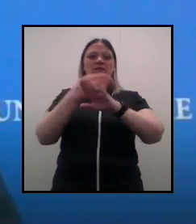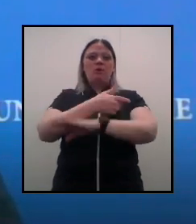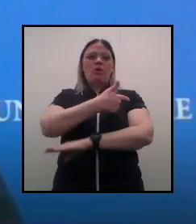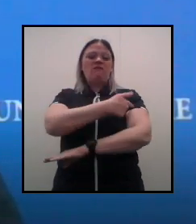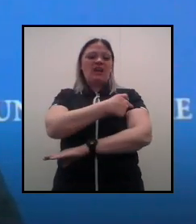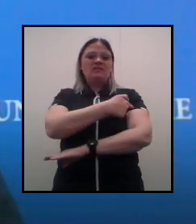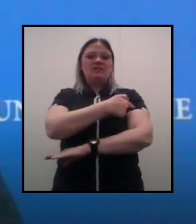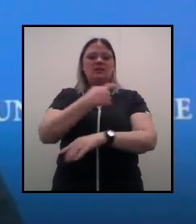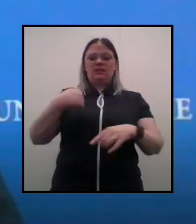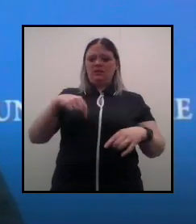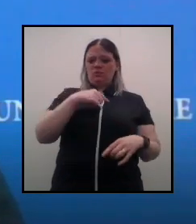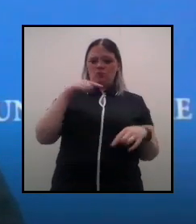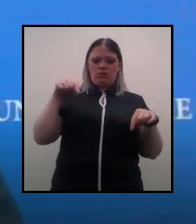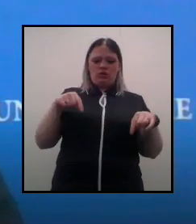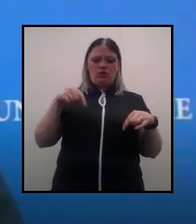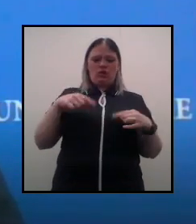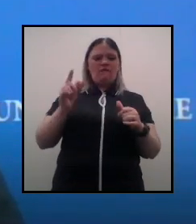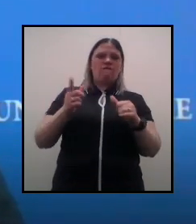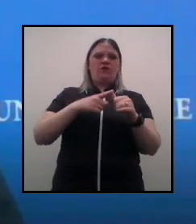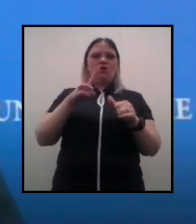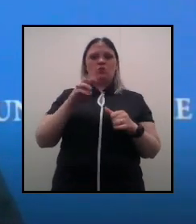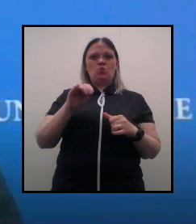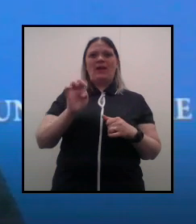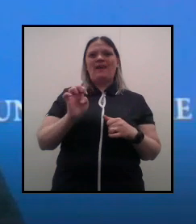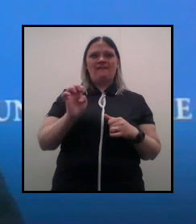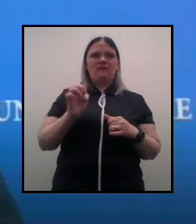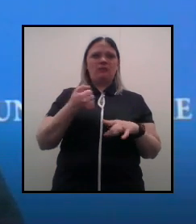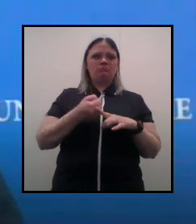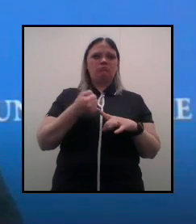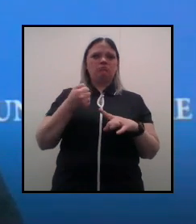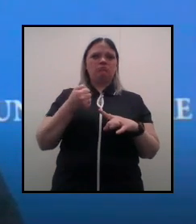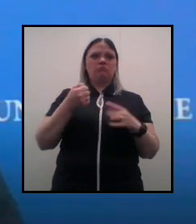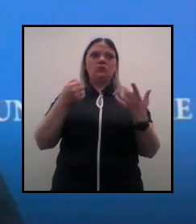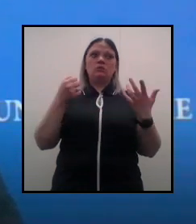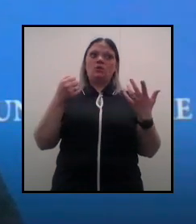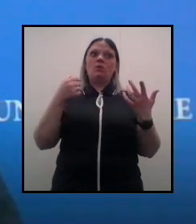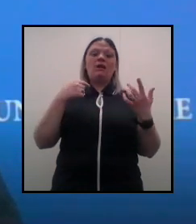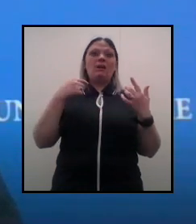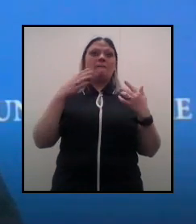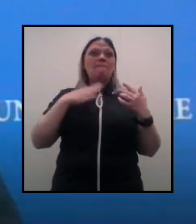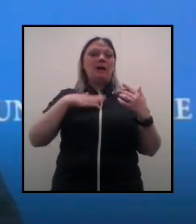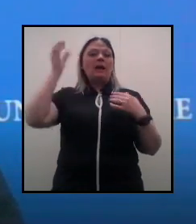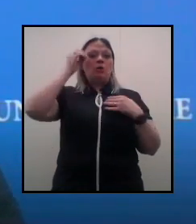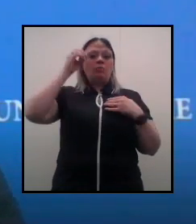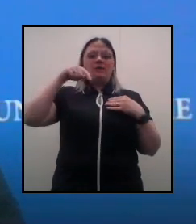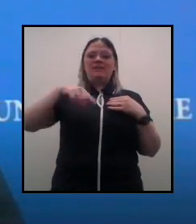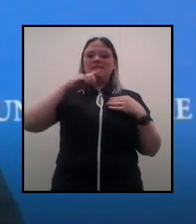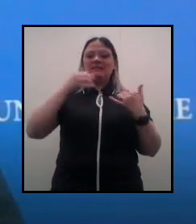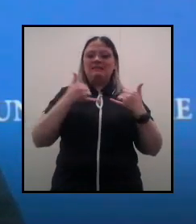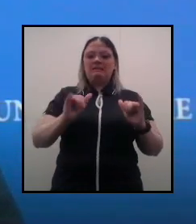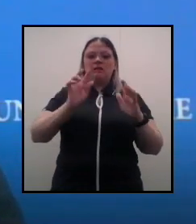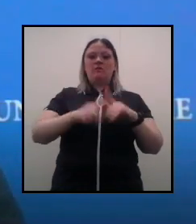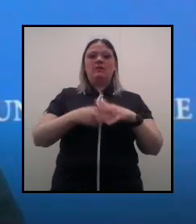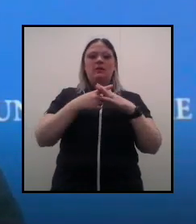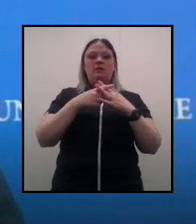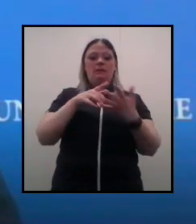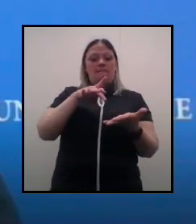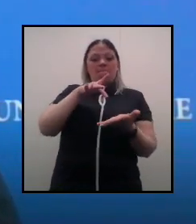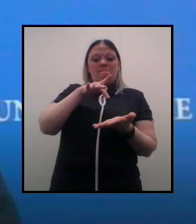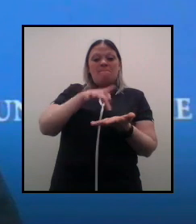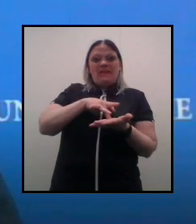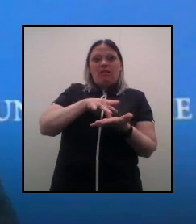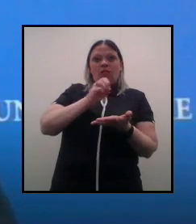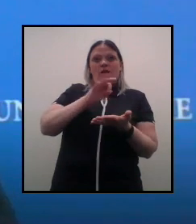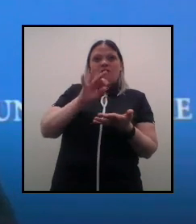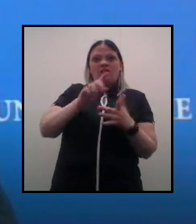vaccine. So I'm looking at this as the beginning. We're still in the beginning. Are we in the middle of the beginning?